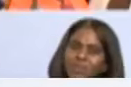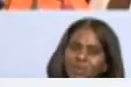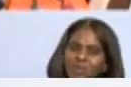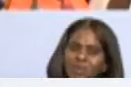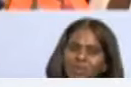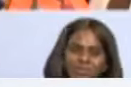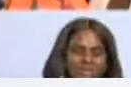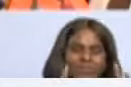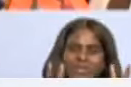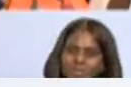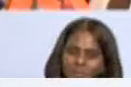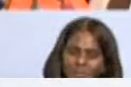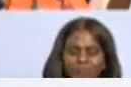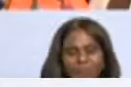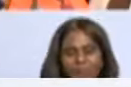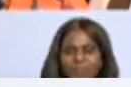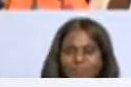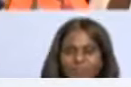difference.